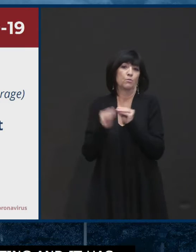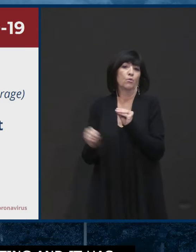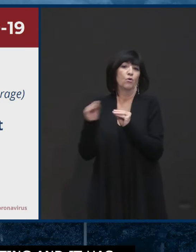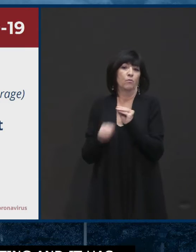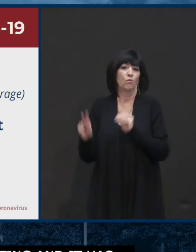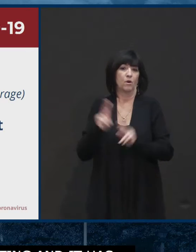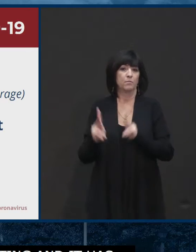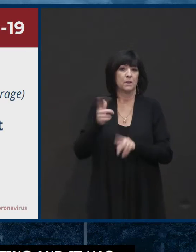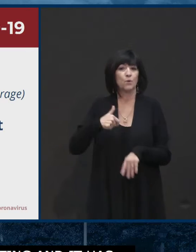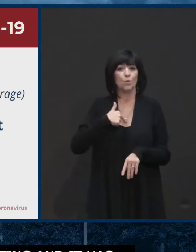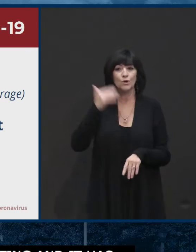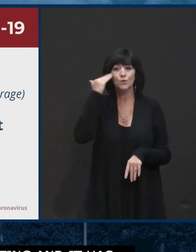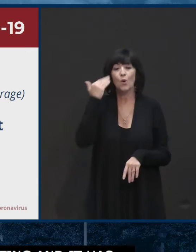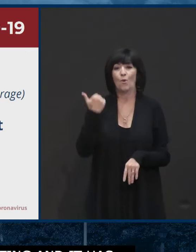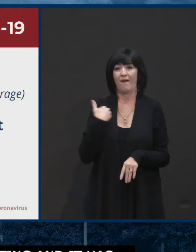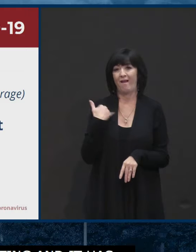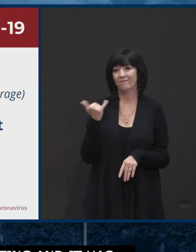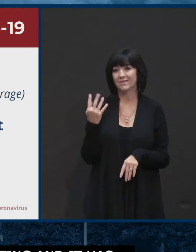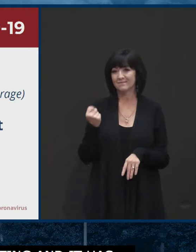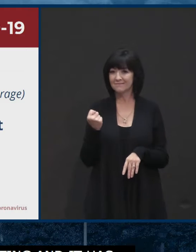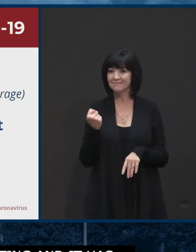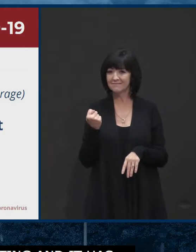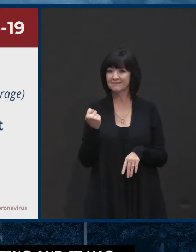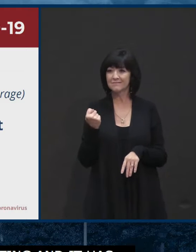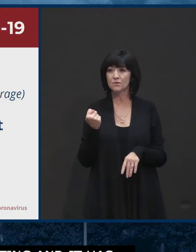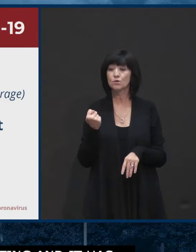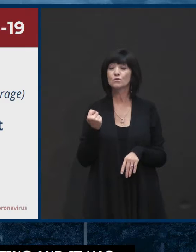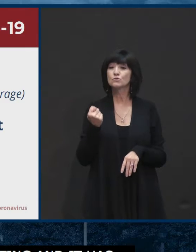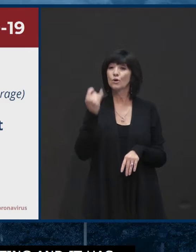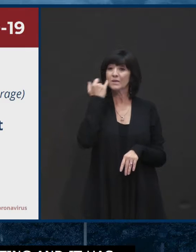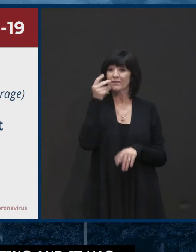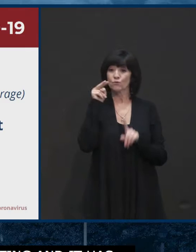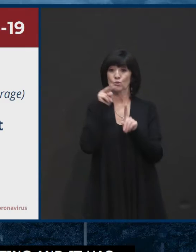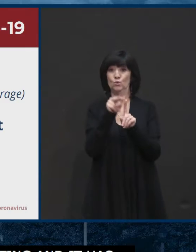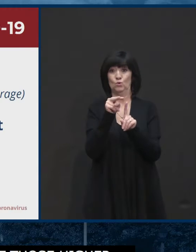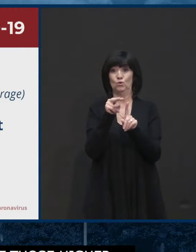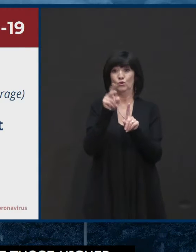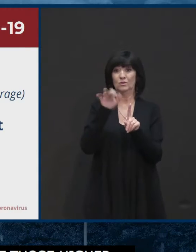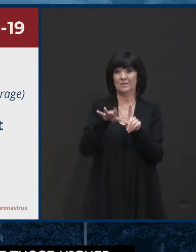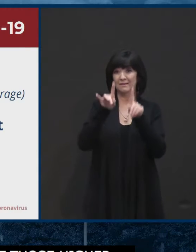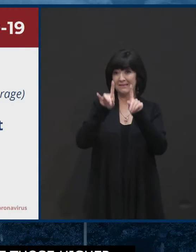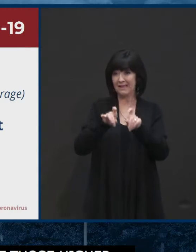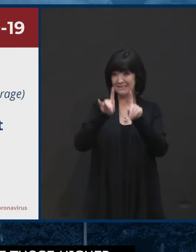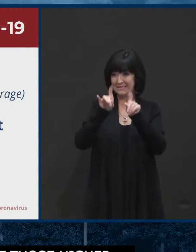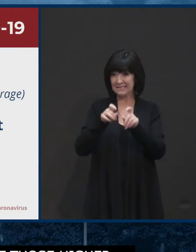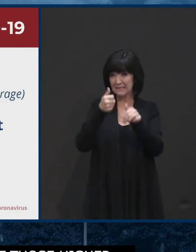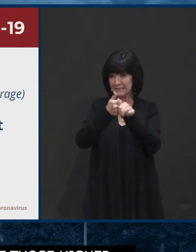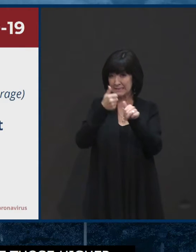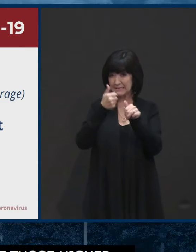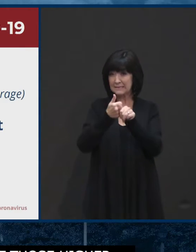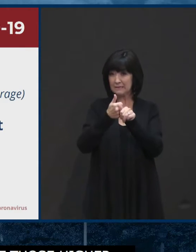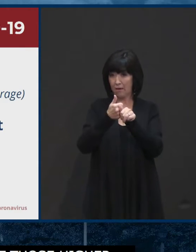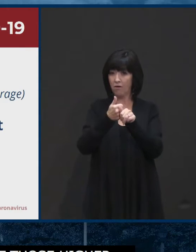But as we look behind the numbers and look behind the tests that are positive, we're not really seeing any